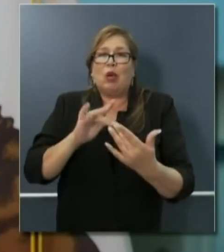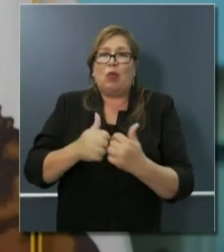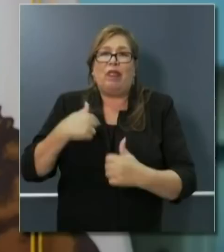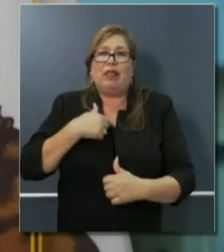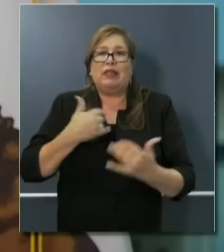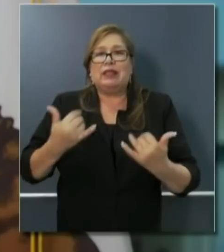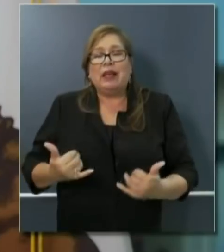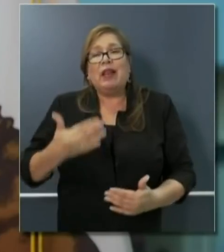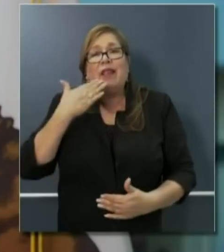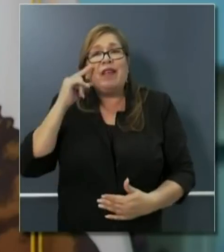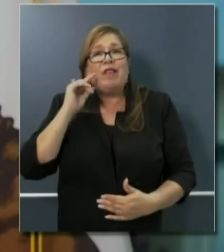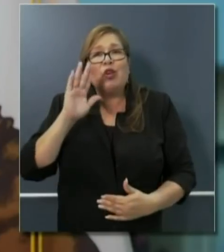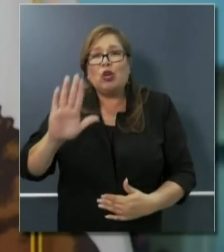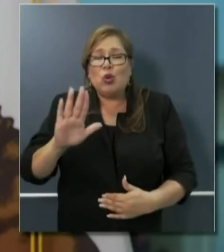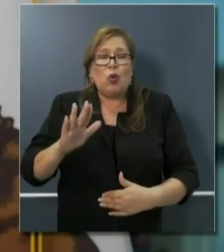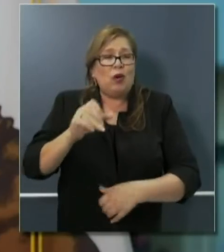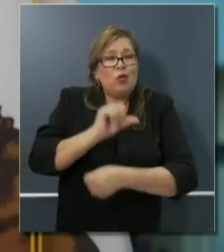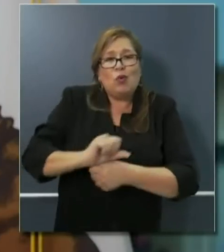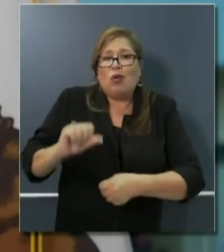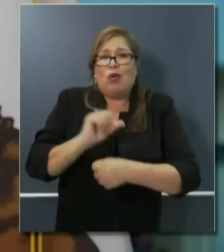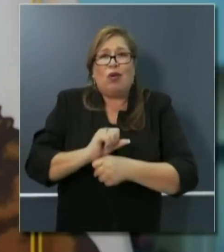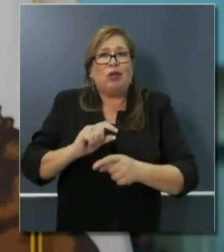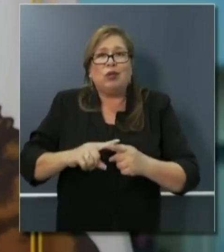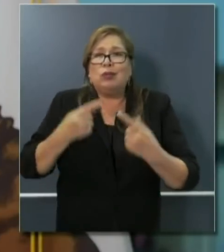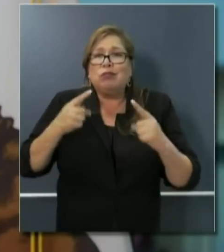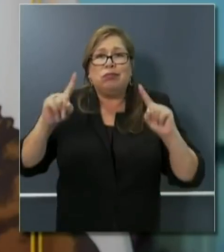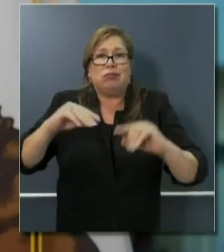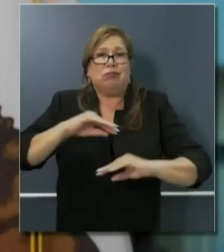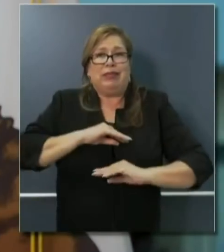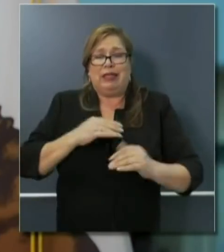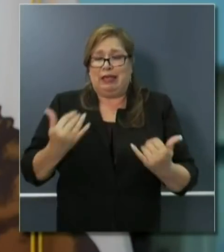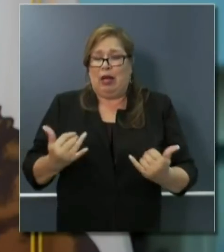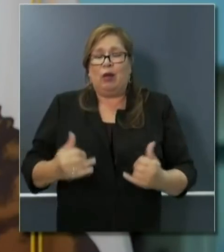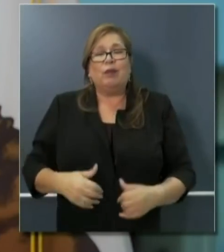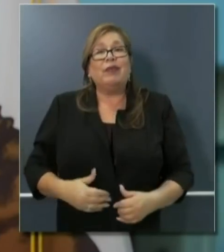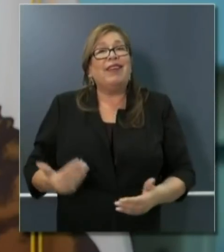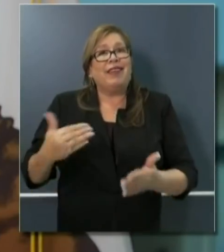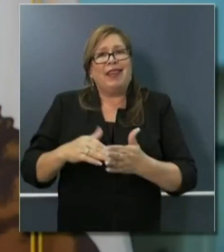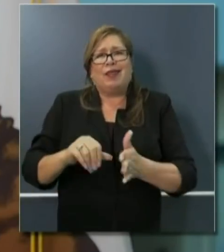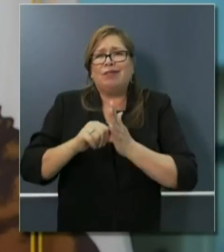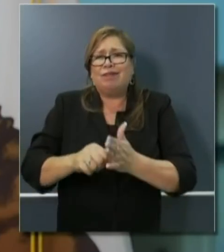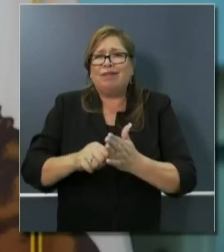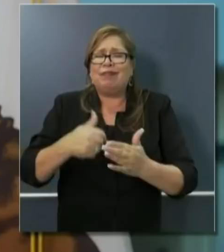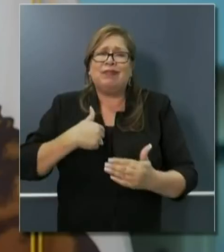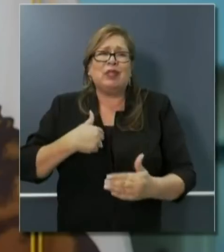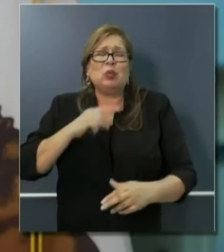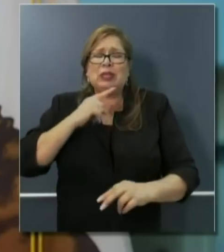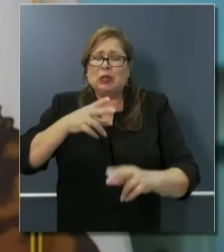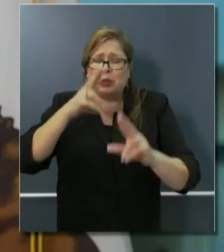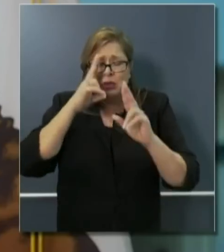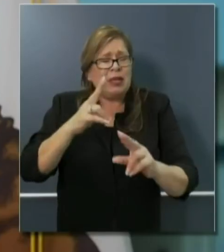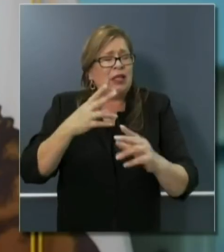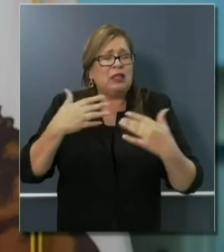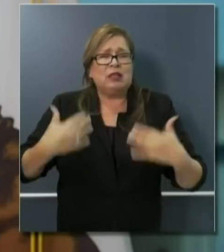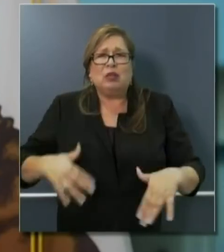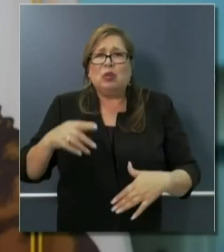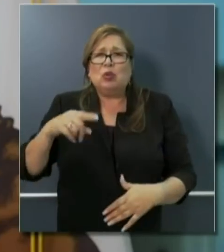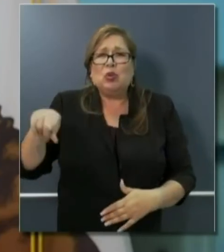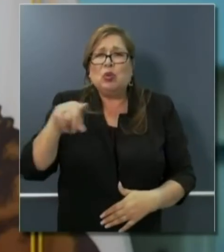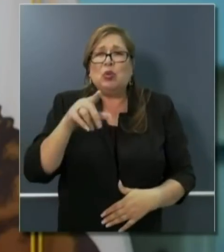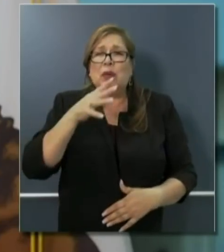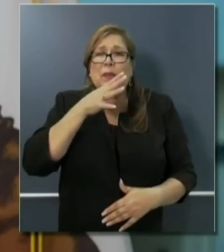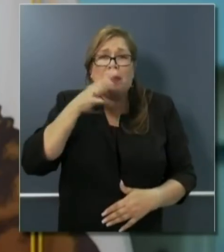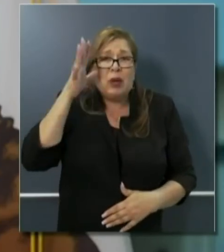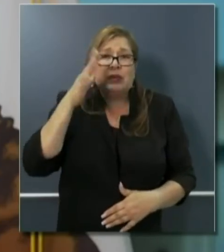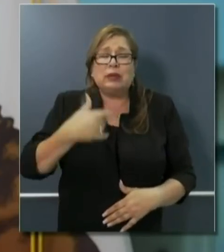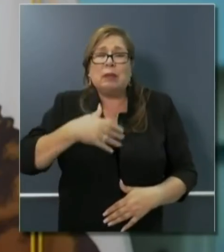again, my deep respect and admiration to all the mothers out there and all the parents that I know are going to have to do just a little bit